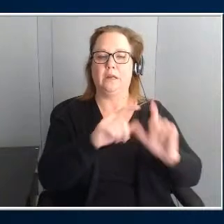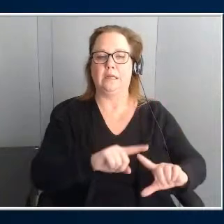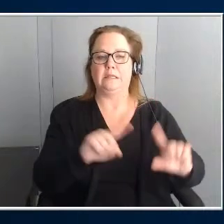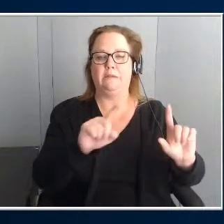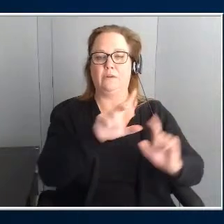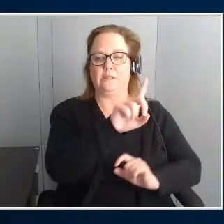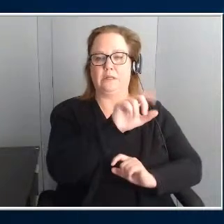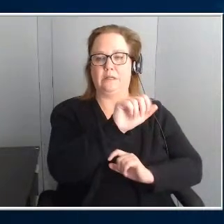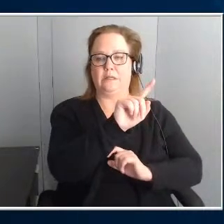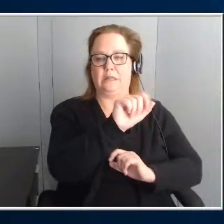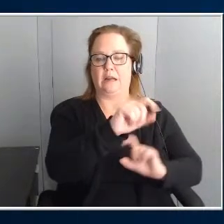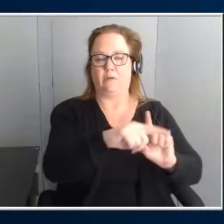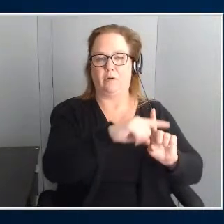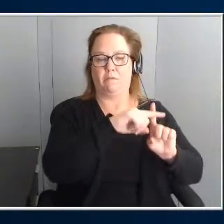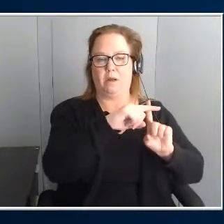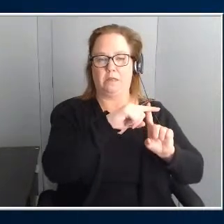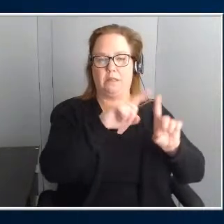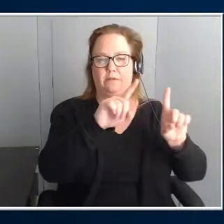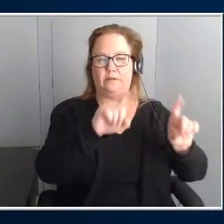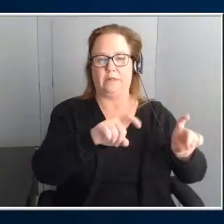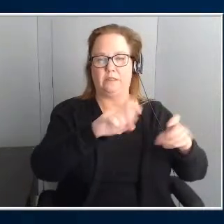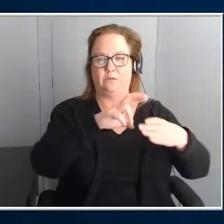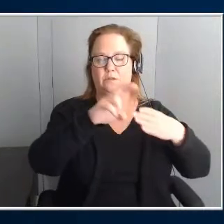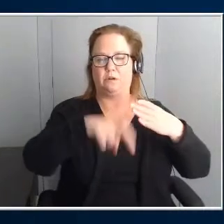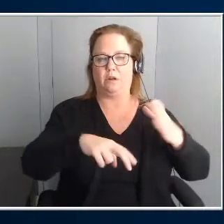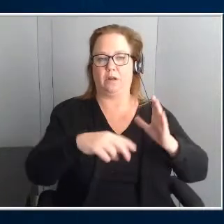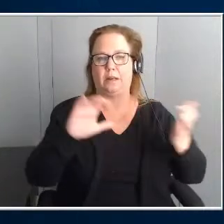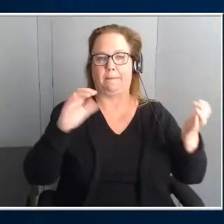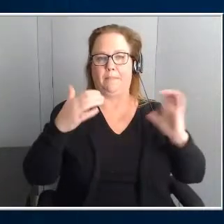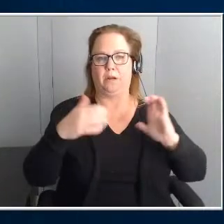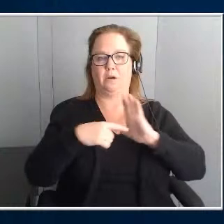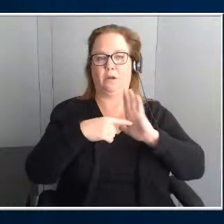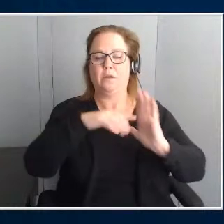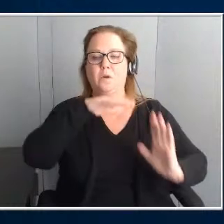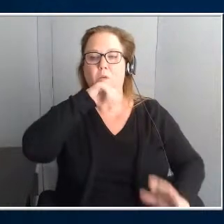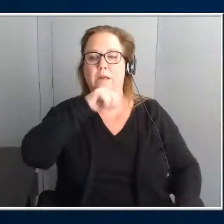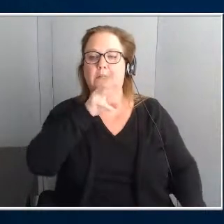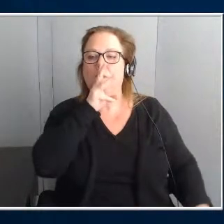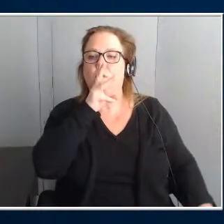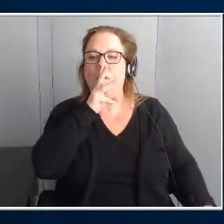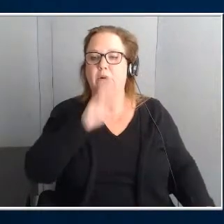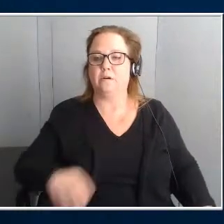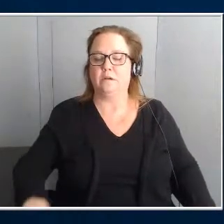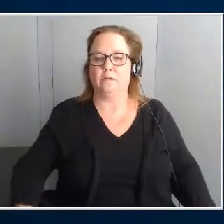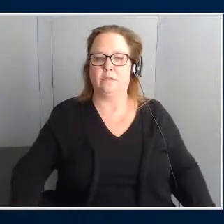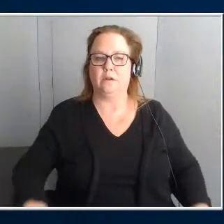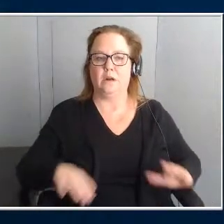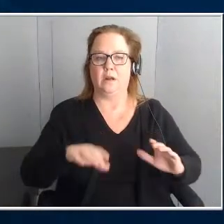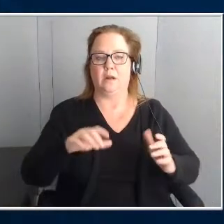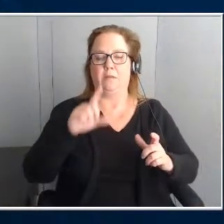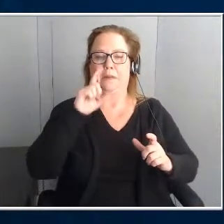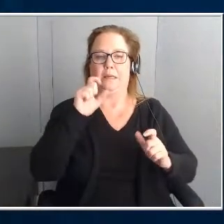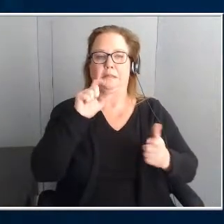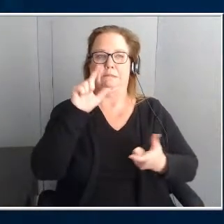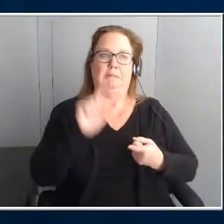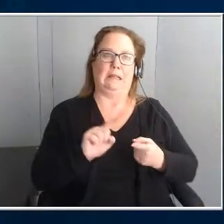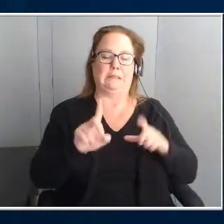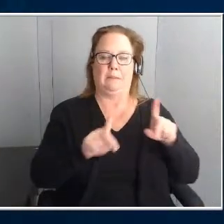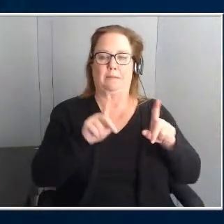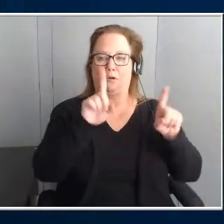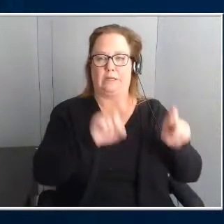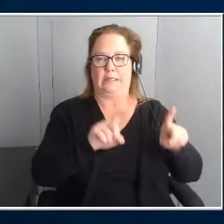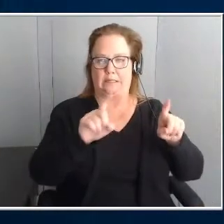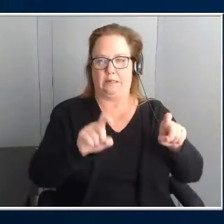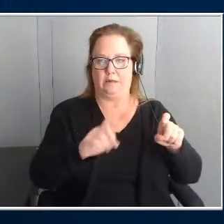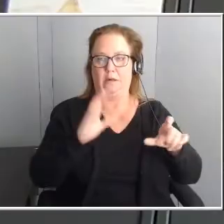from positive test results versus what is showing in the wastewater? Because fewer people are testing. We know